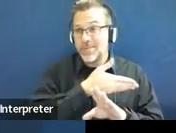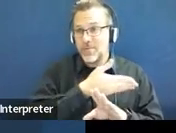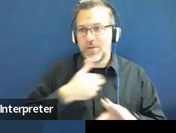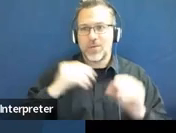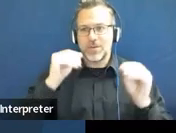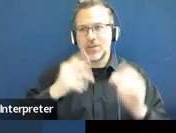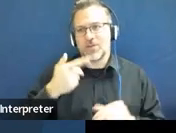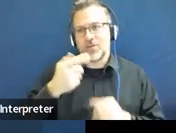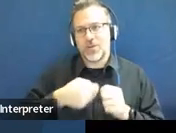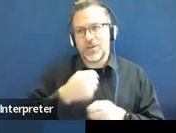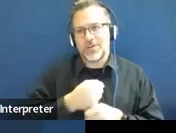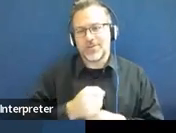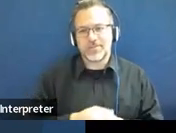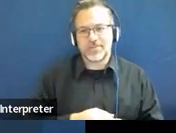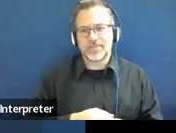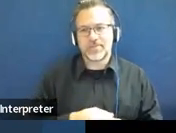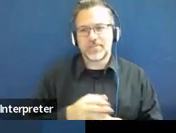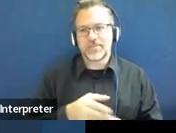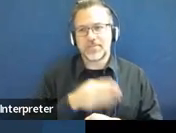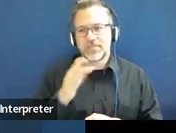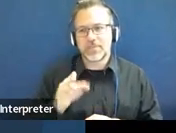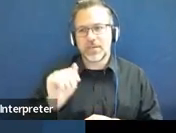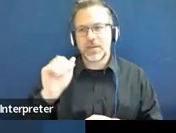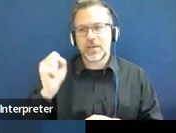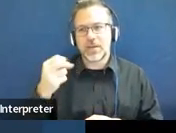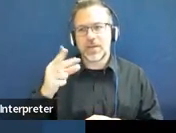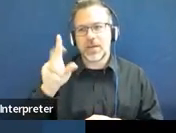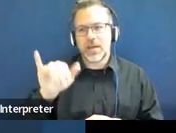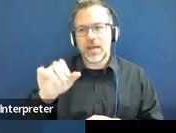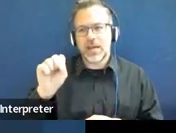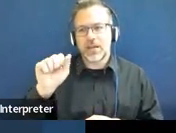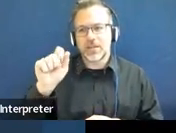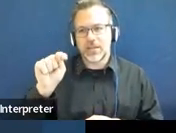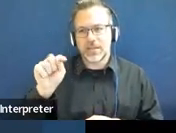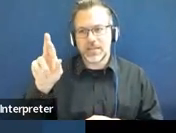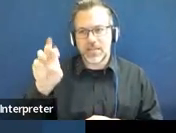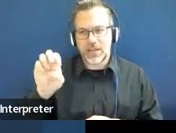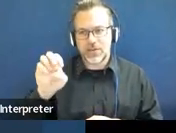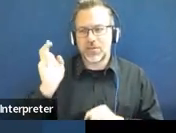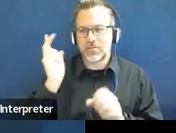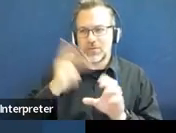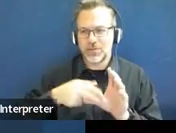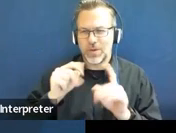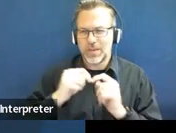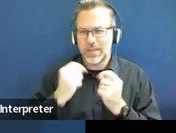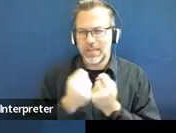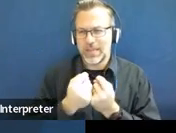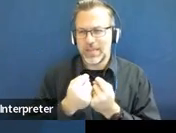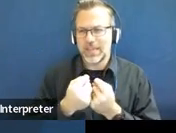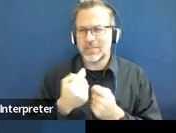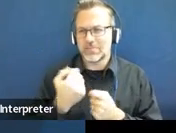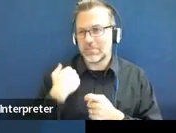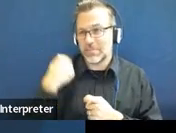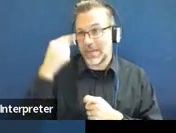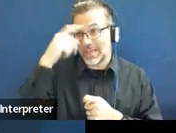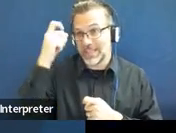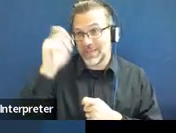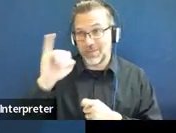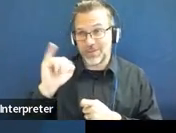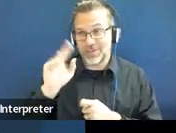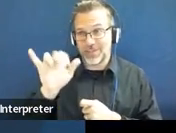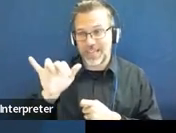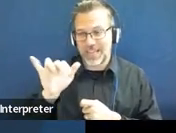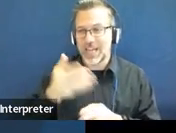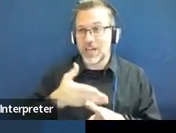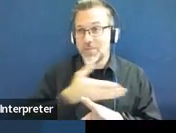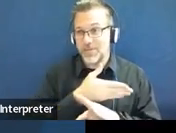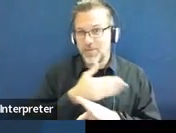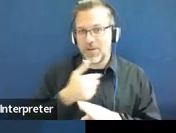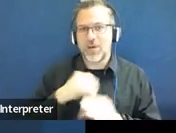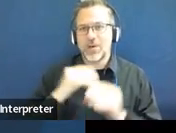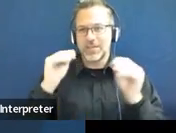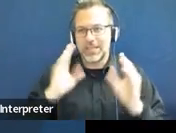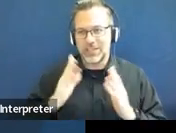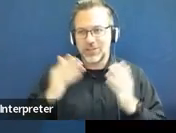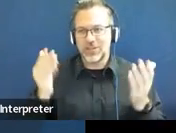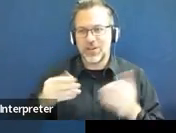in